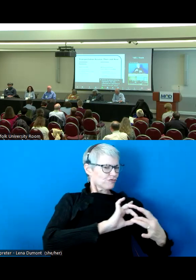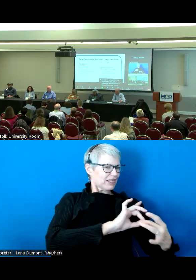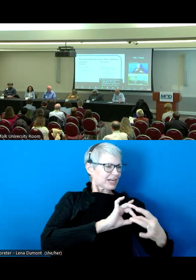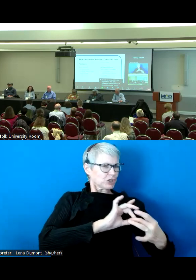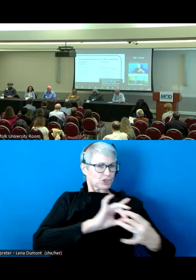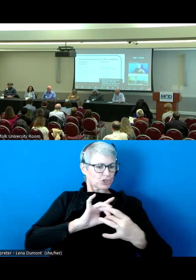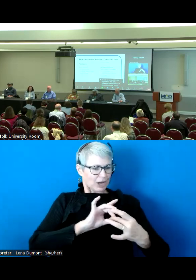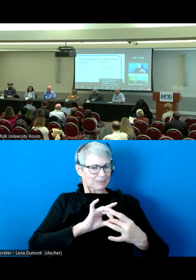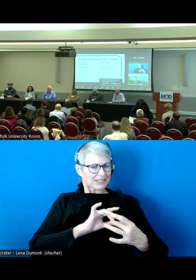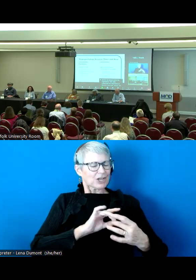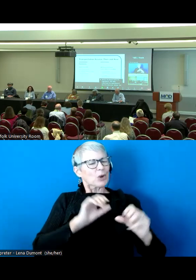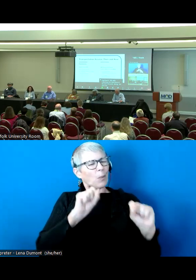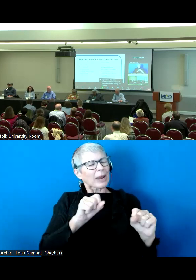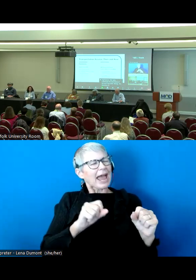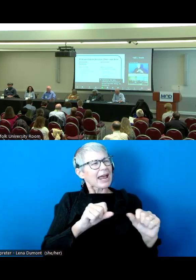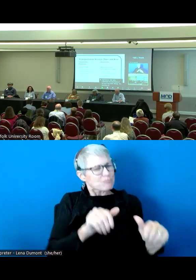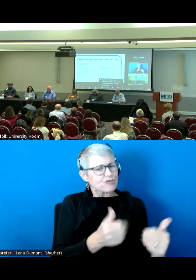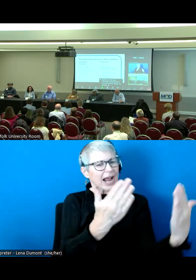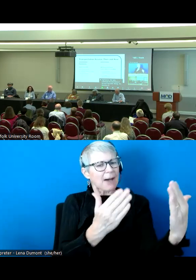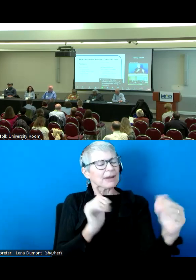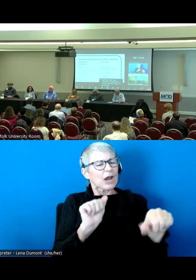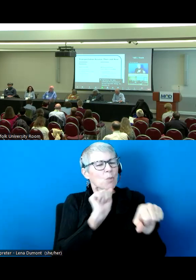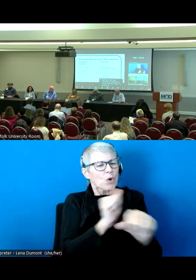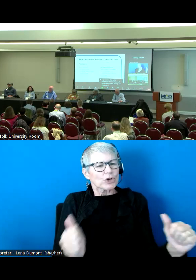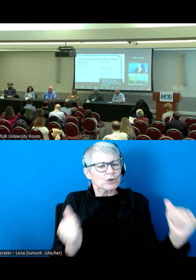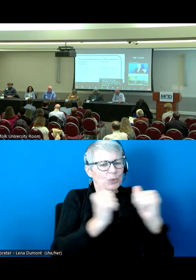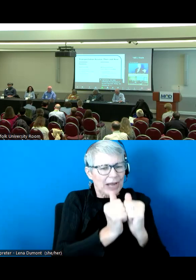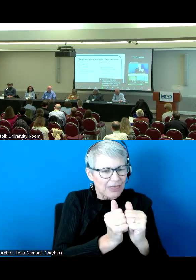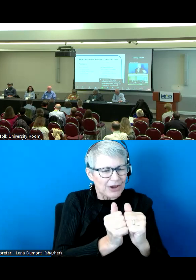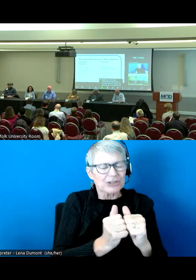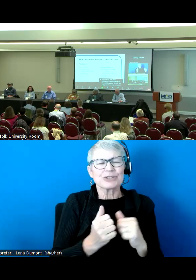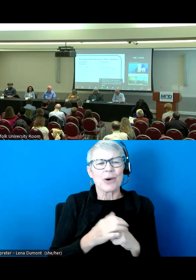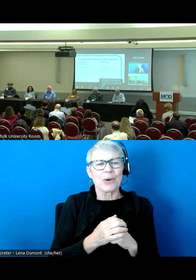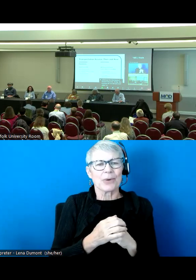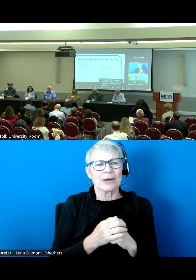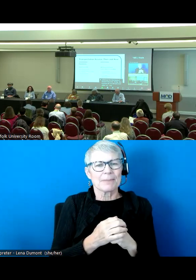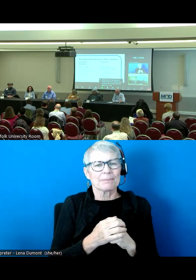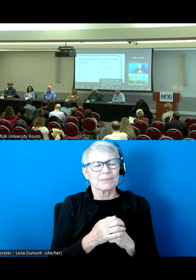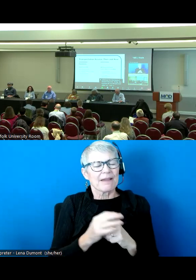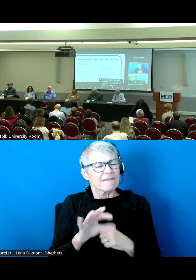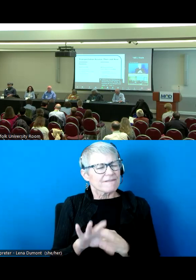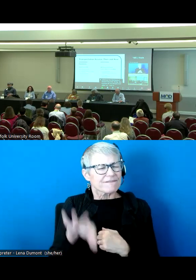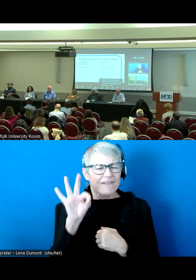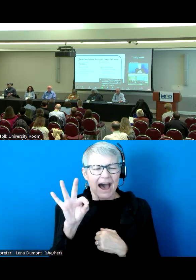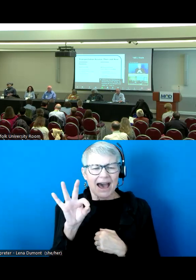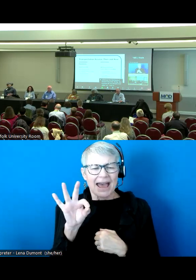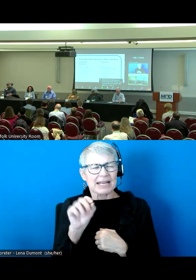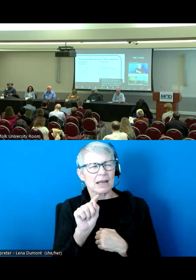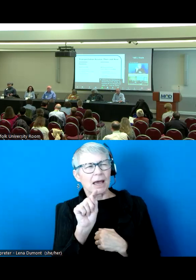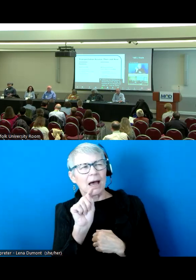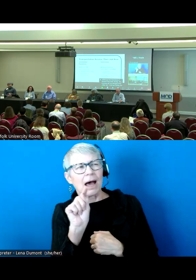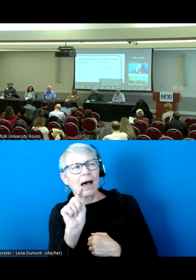will, not everyone does today, but I think just finding those folks that you can build